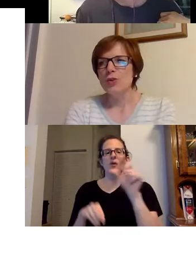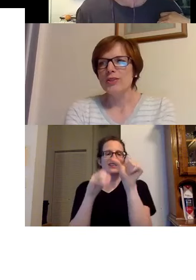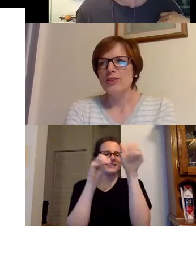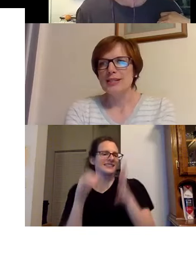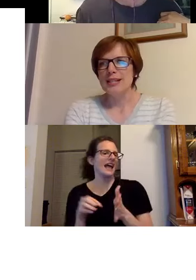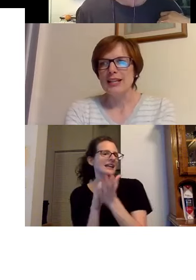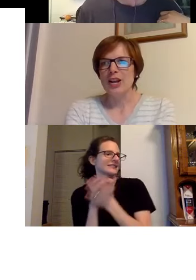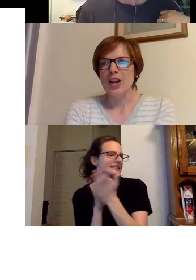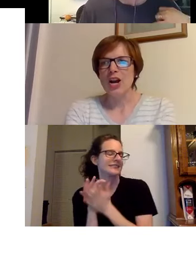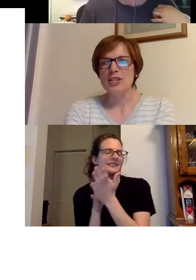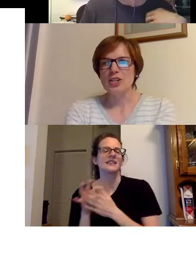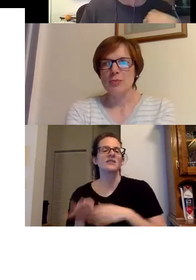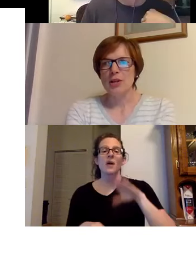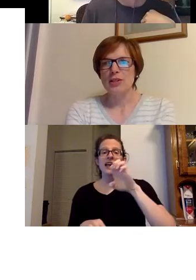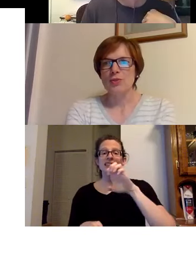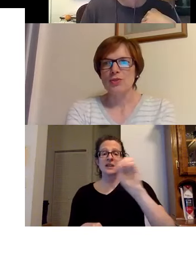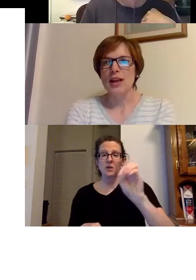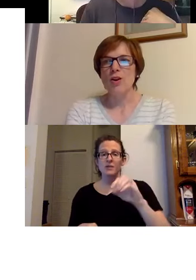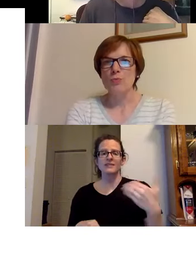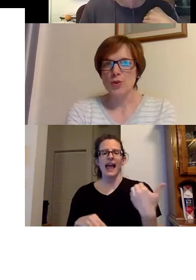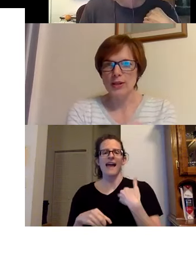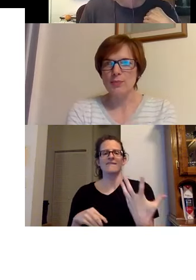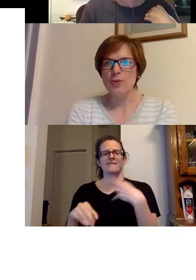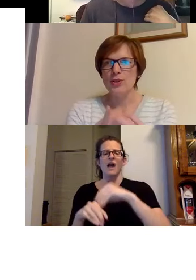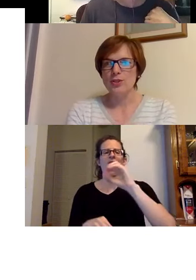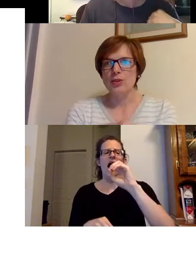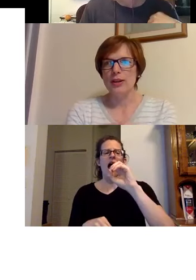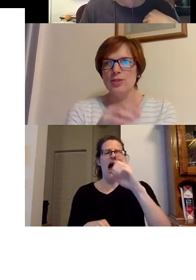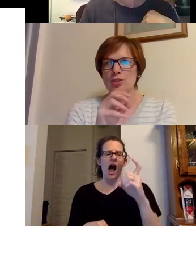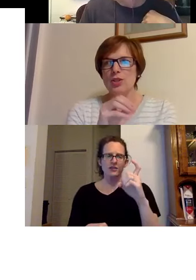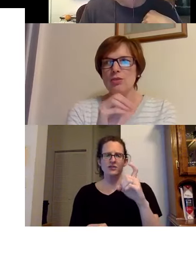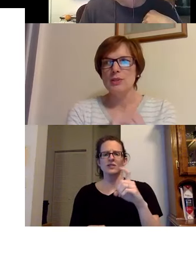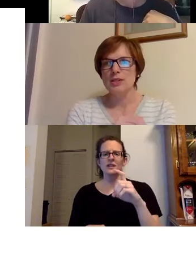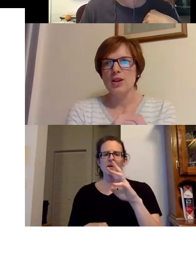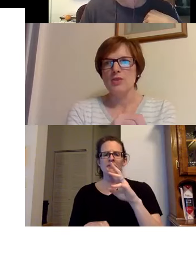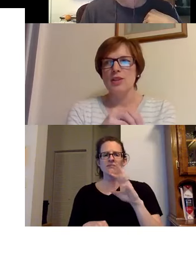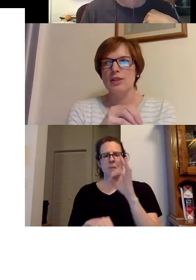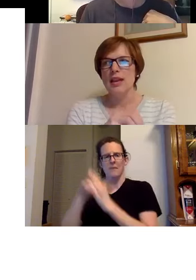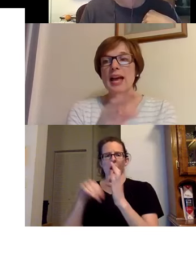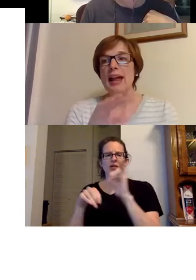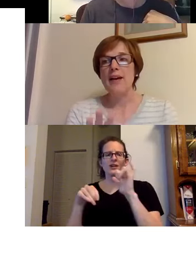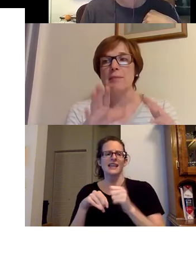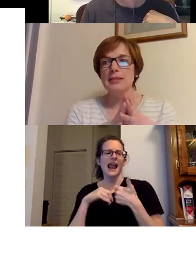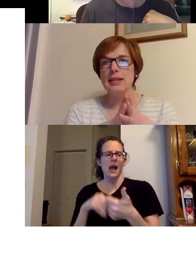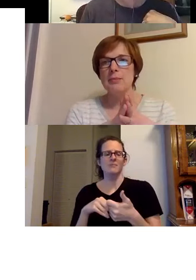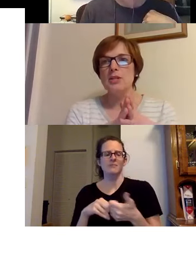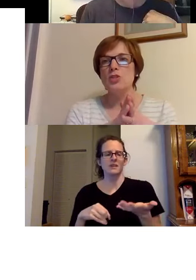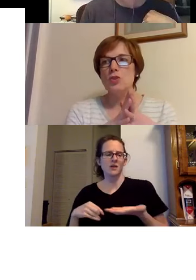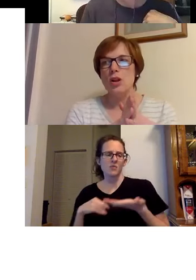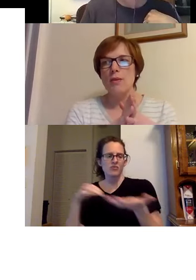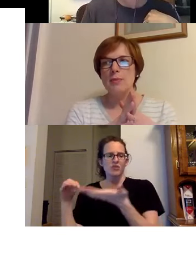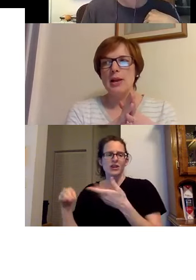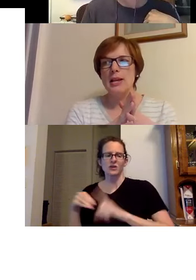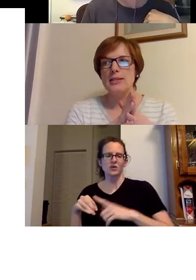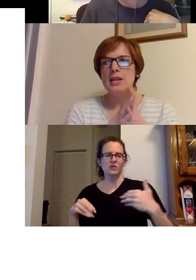Essential oils contain oxygen molecules that help transport nutrients to the human cells that have been damaged